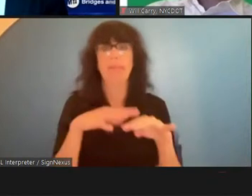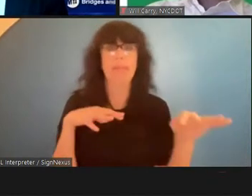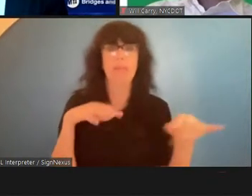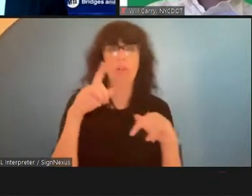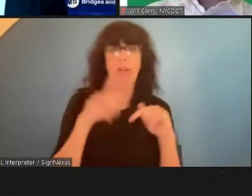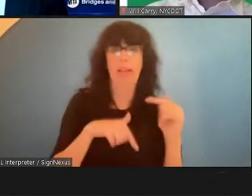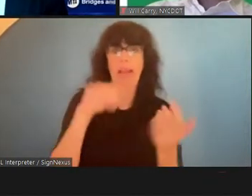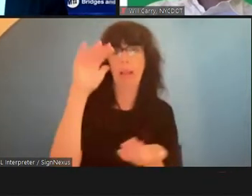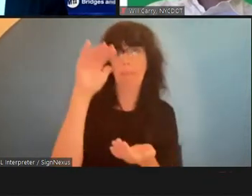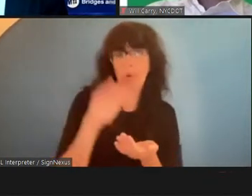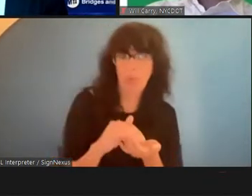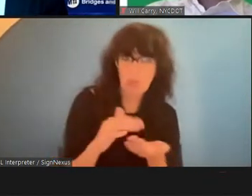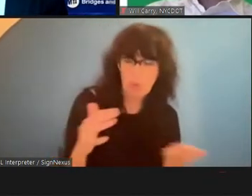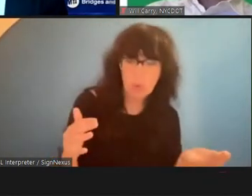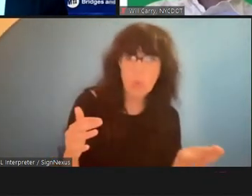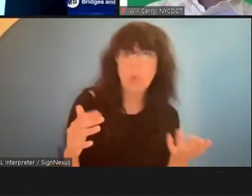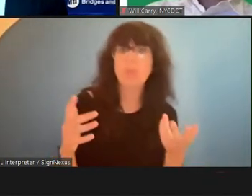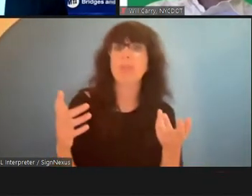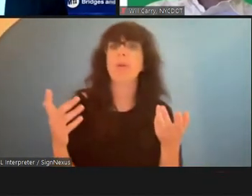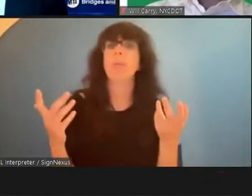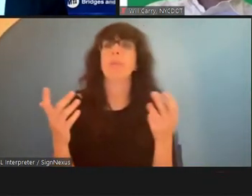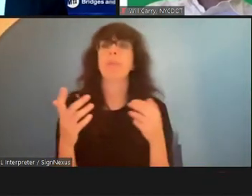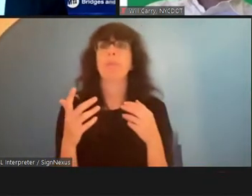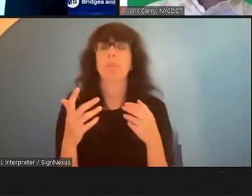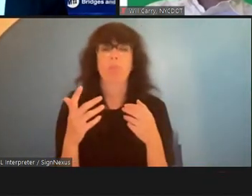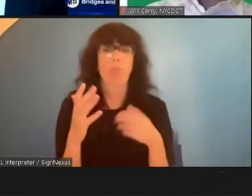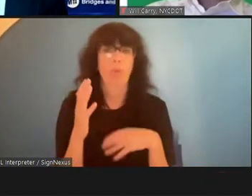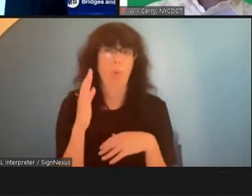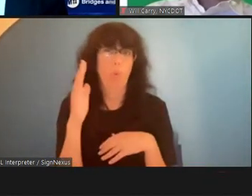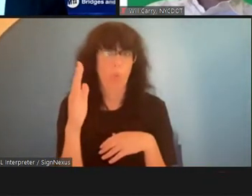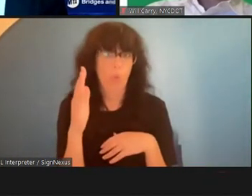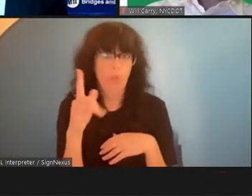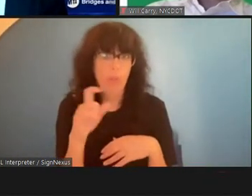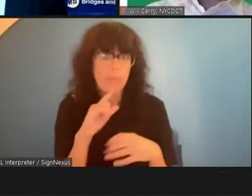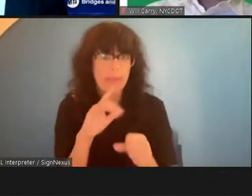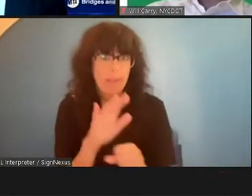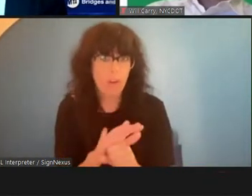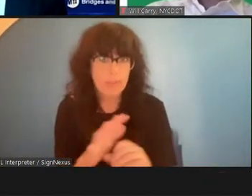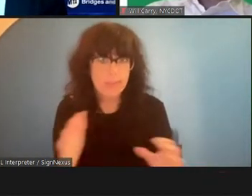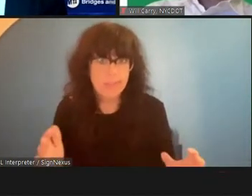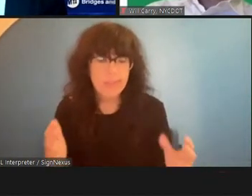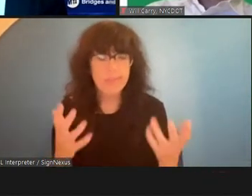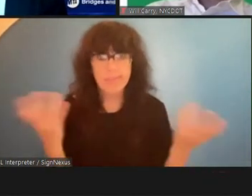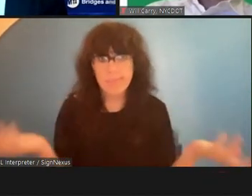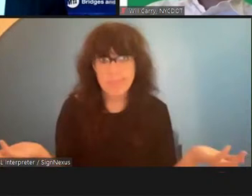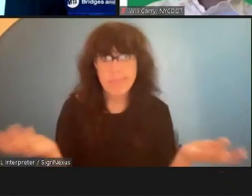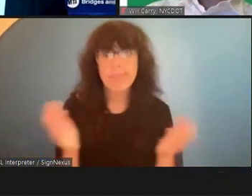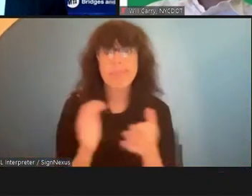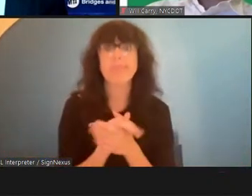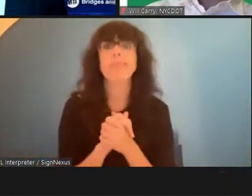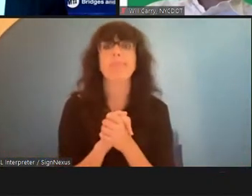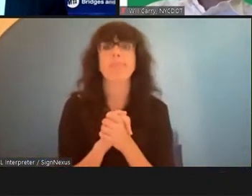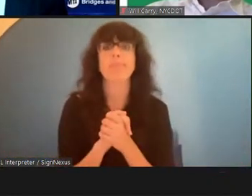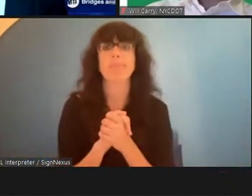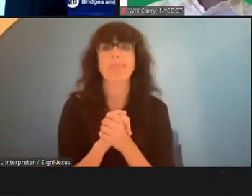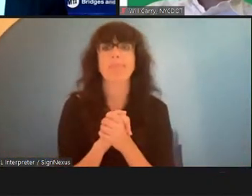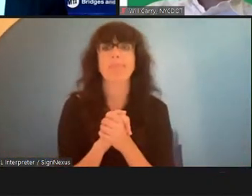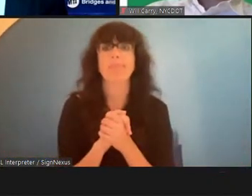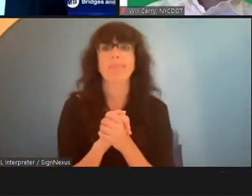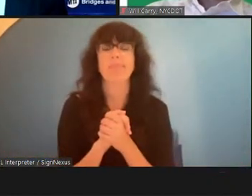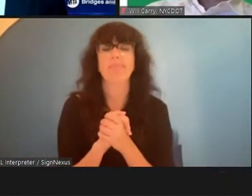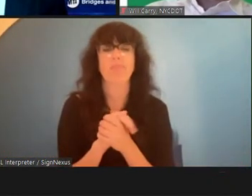significant costs cut into revenue will be their guarantees or guard rails what a